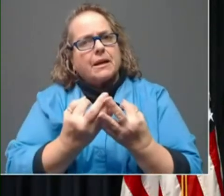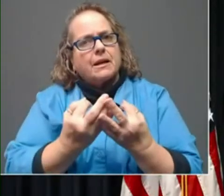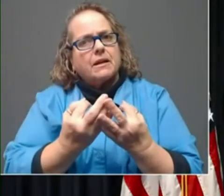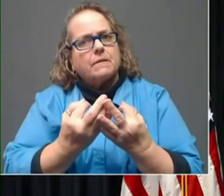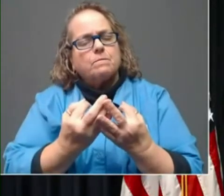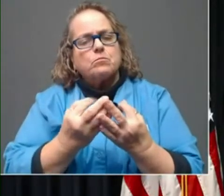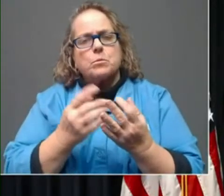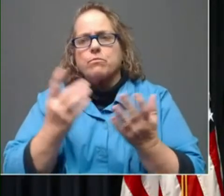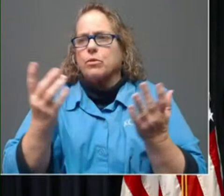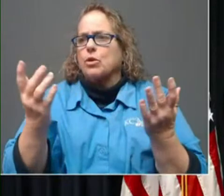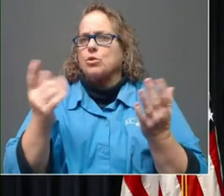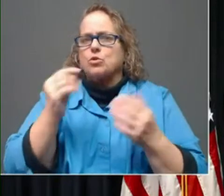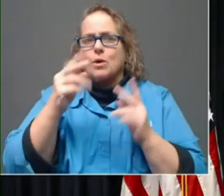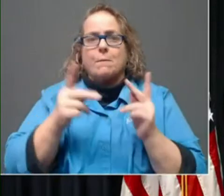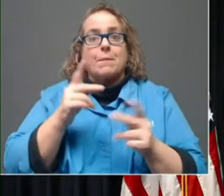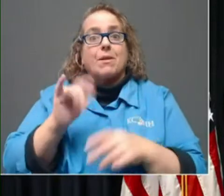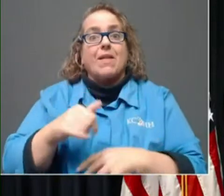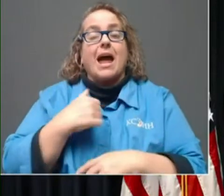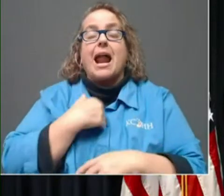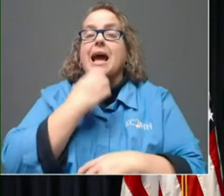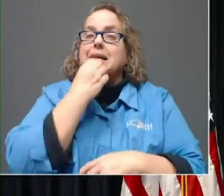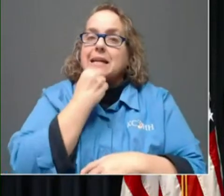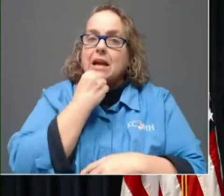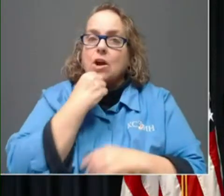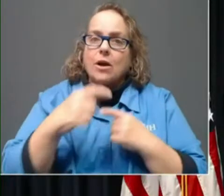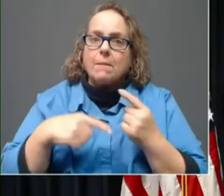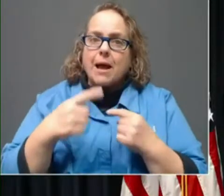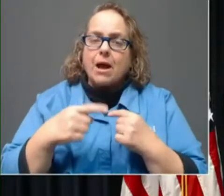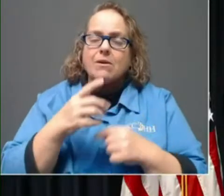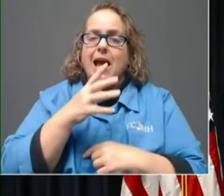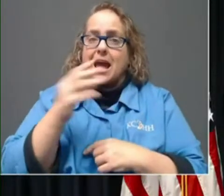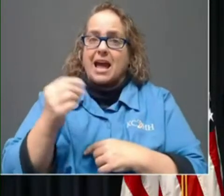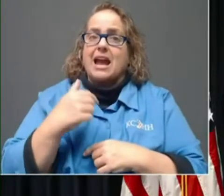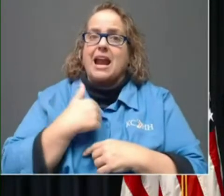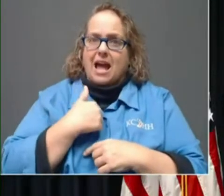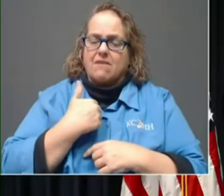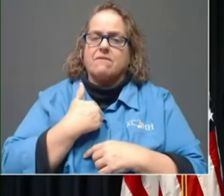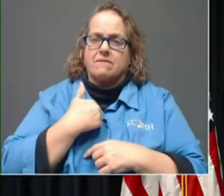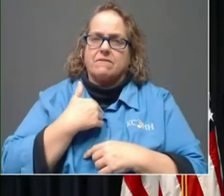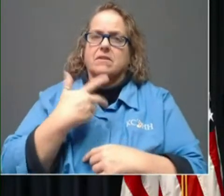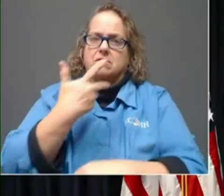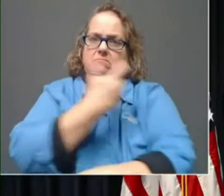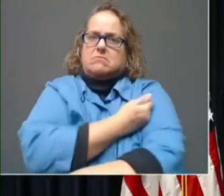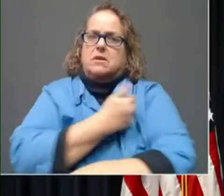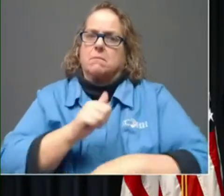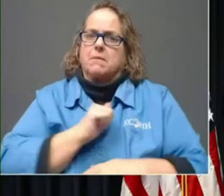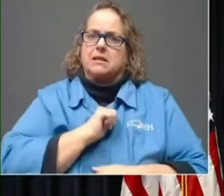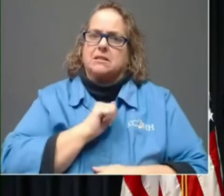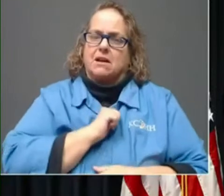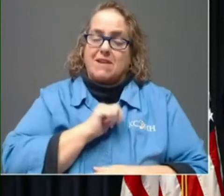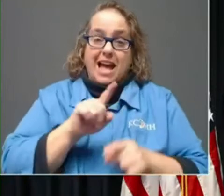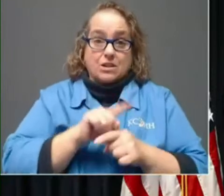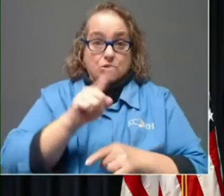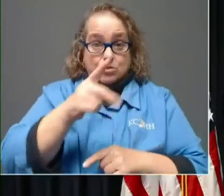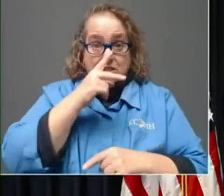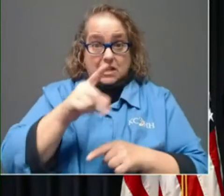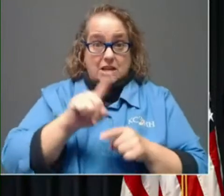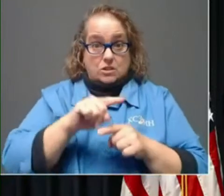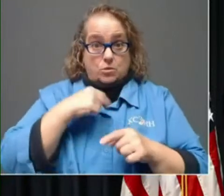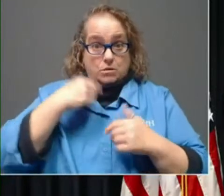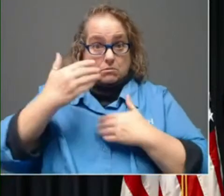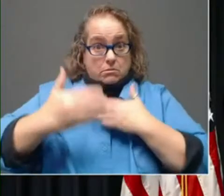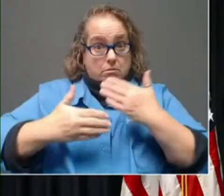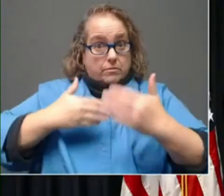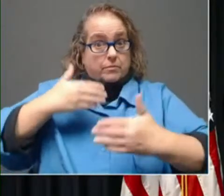to people I care about, and I've taken it myself. And I think what you're going to see as we move forward